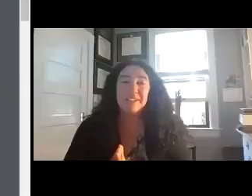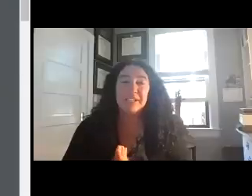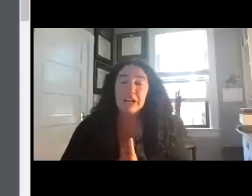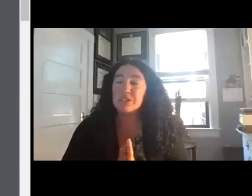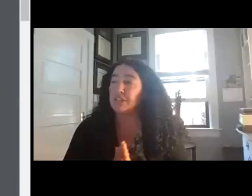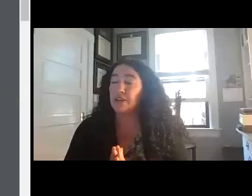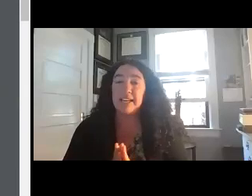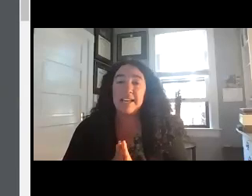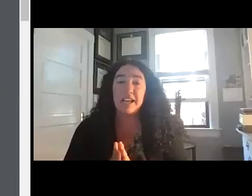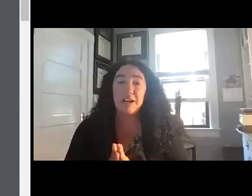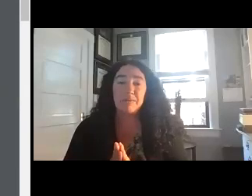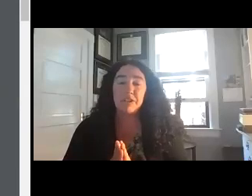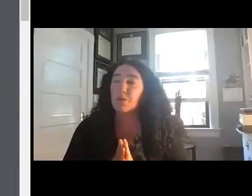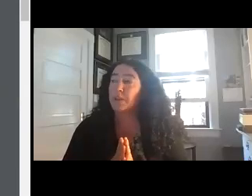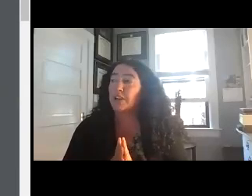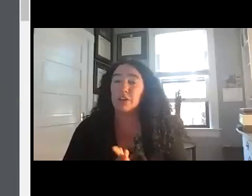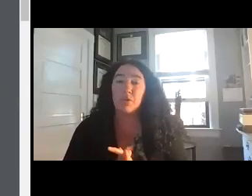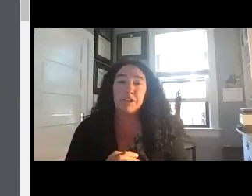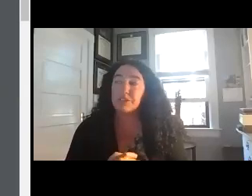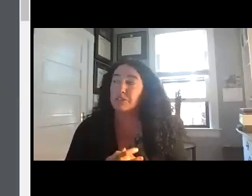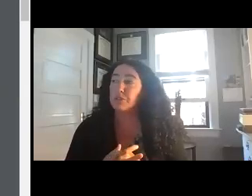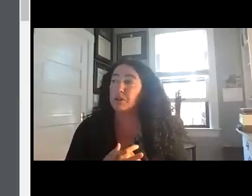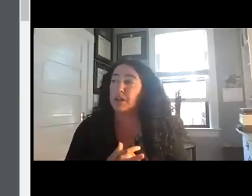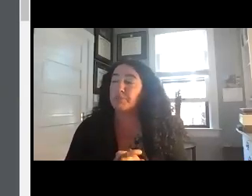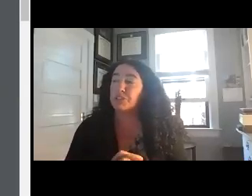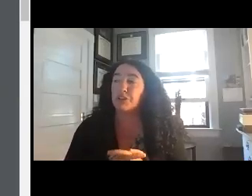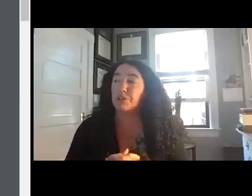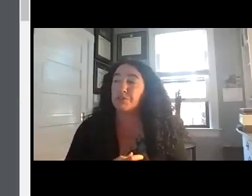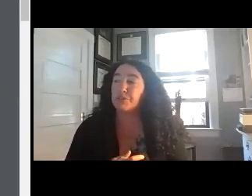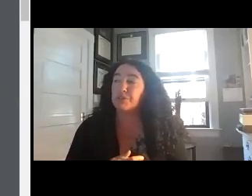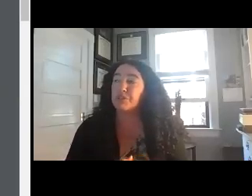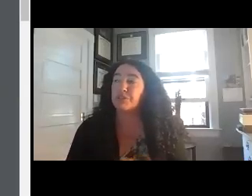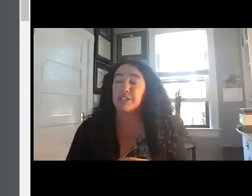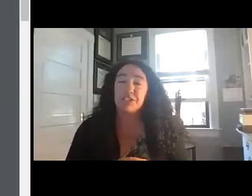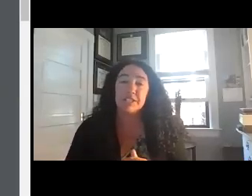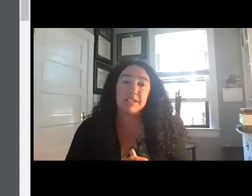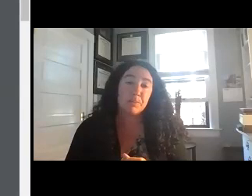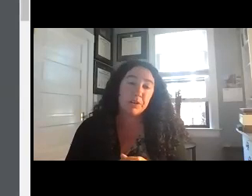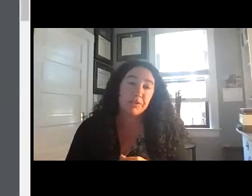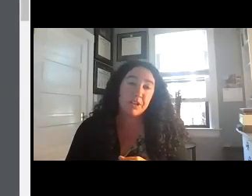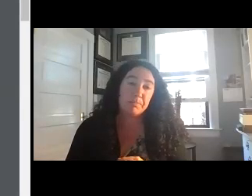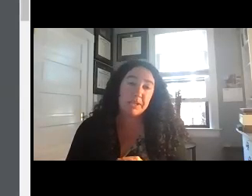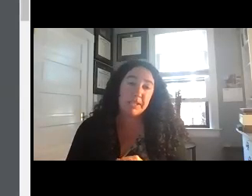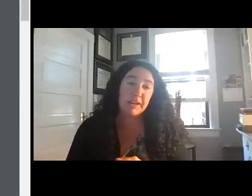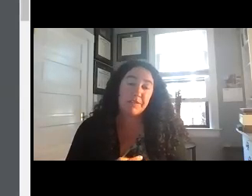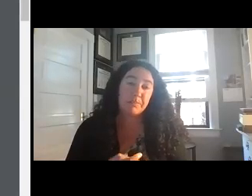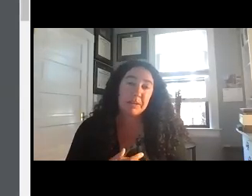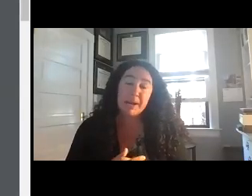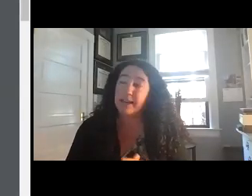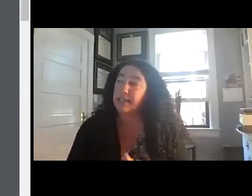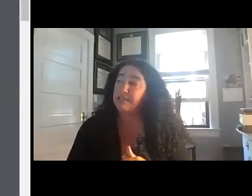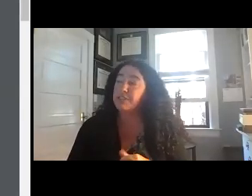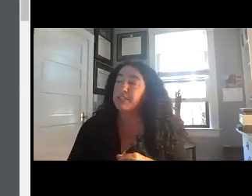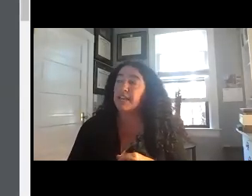Okay, here we go. So again, we are going to just go through the strategies that were part of the PDF of the